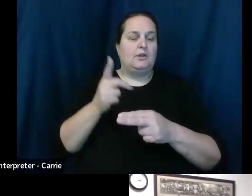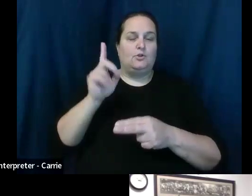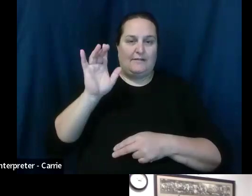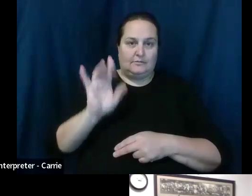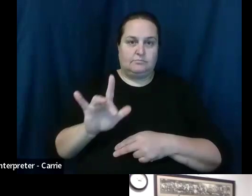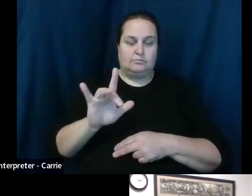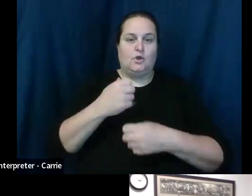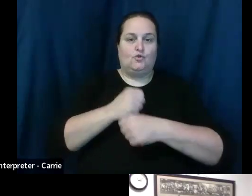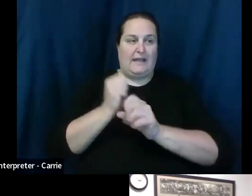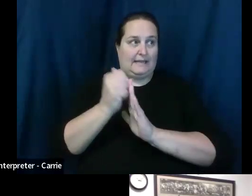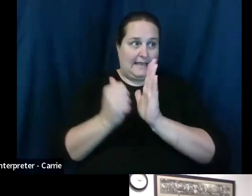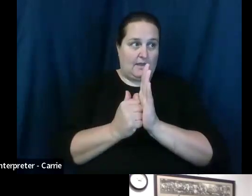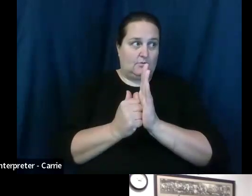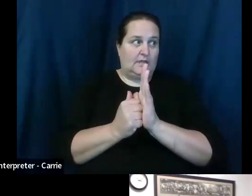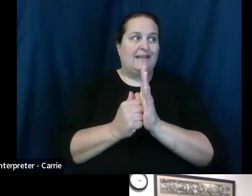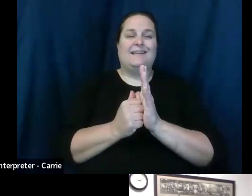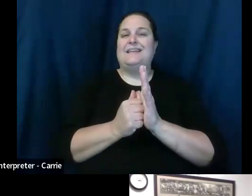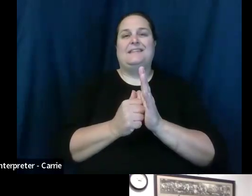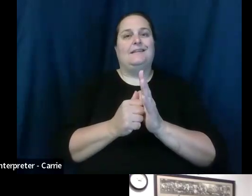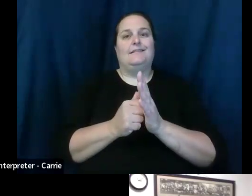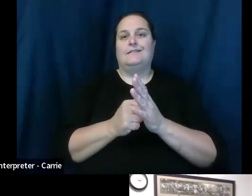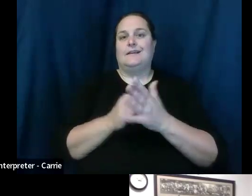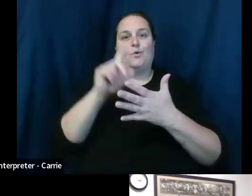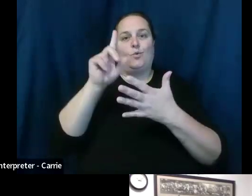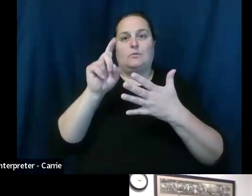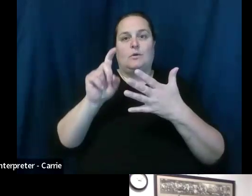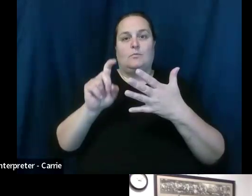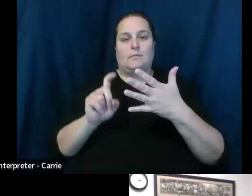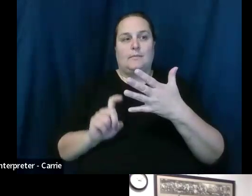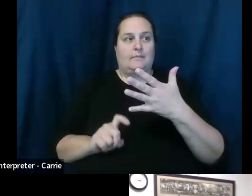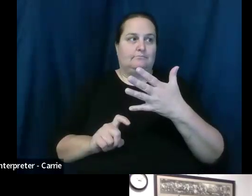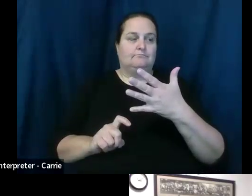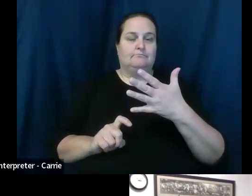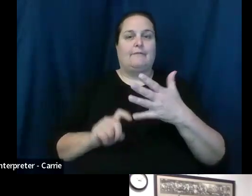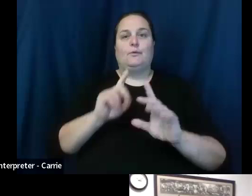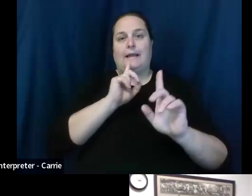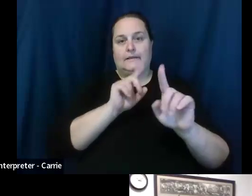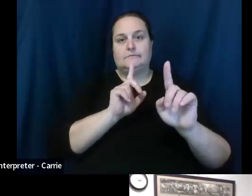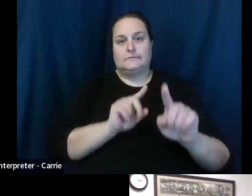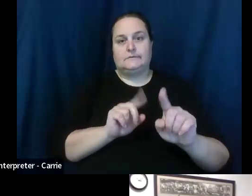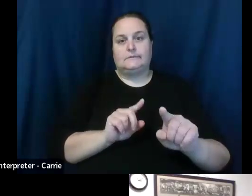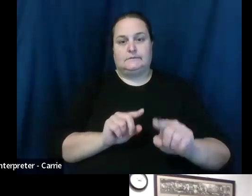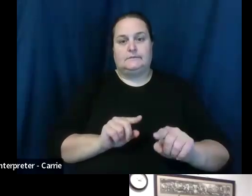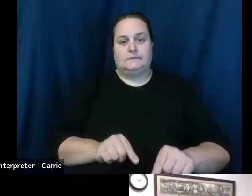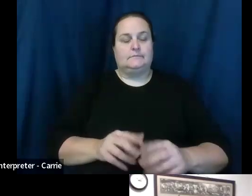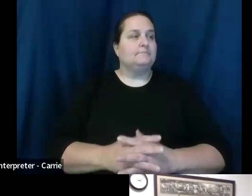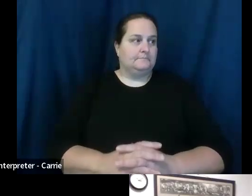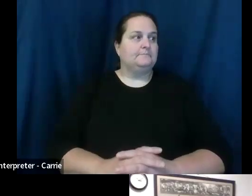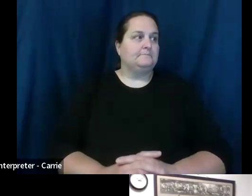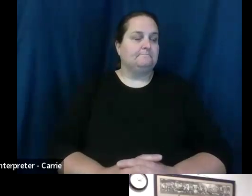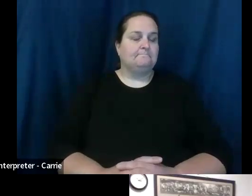account, and then it asks all of the same questions. It just spreads it out a little bit. So instead of asking on